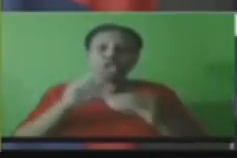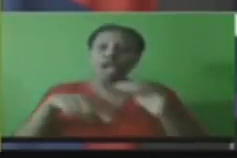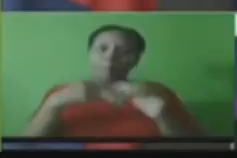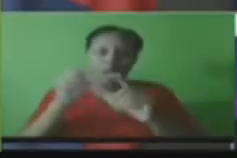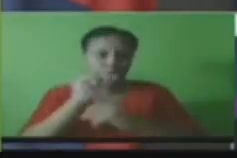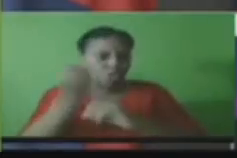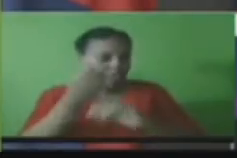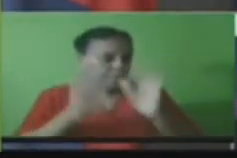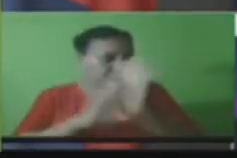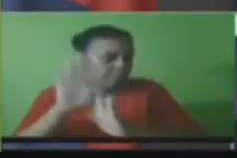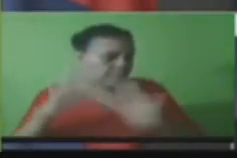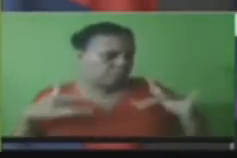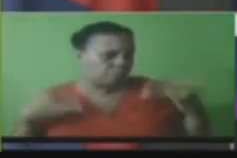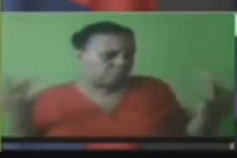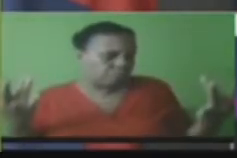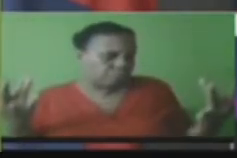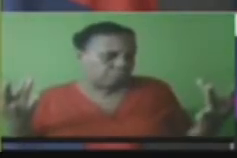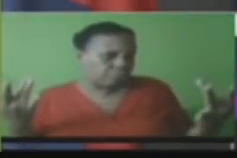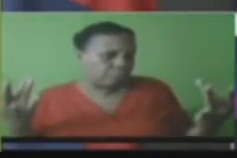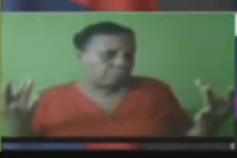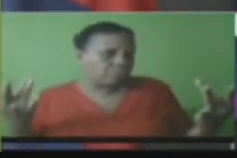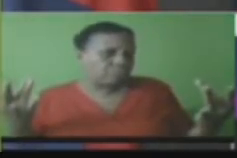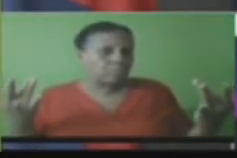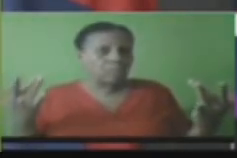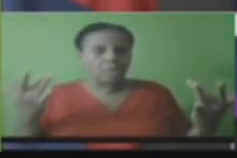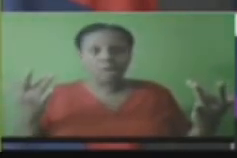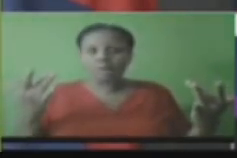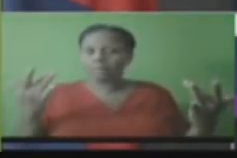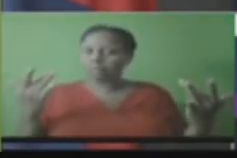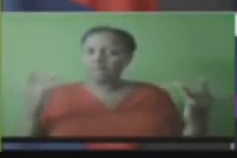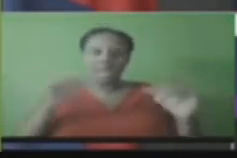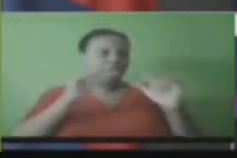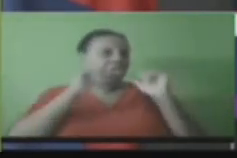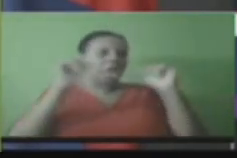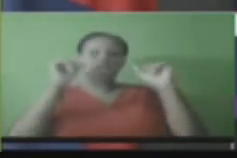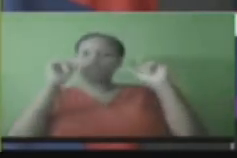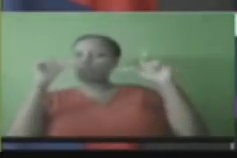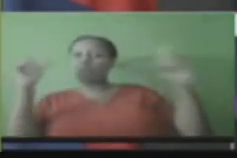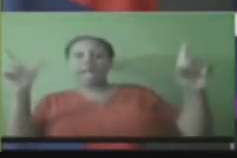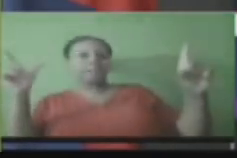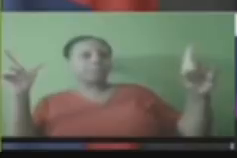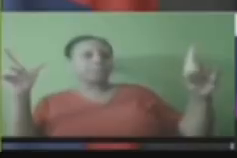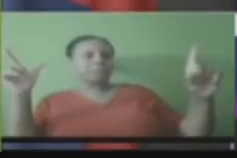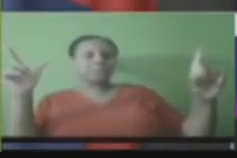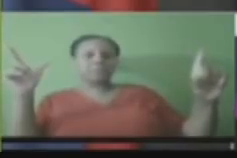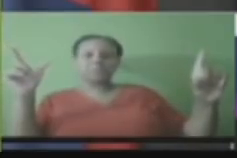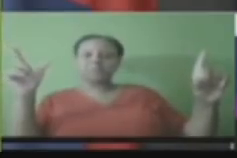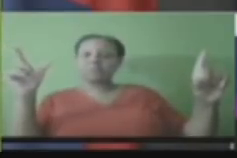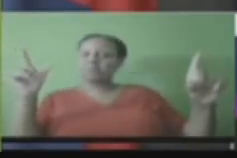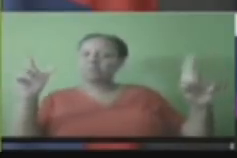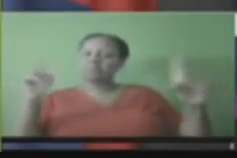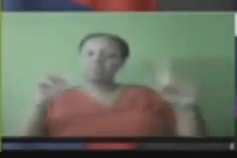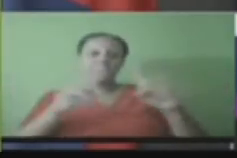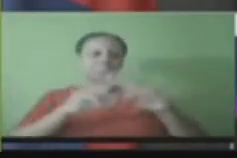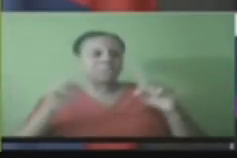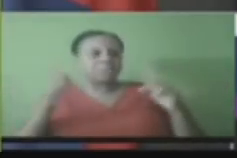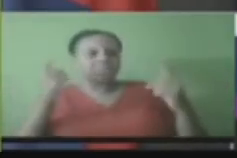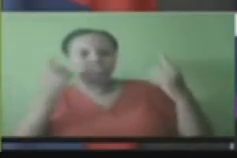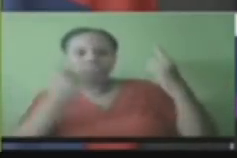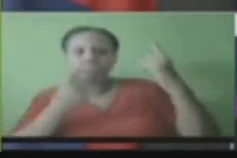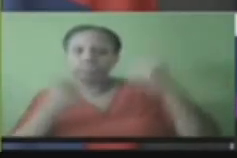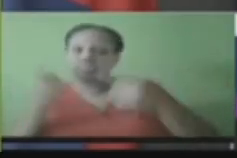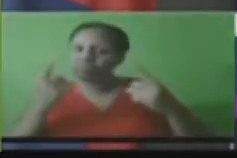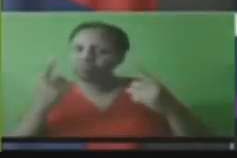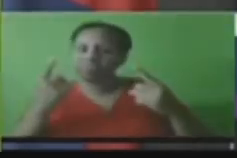it's not surprising, but it's worrisome. And we still don't have the full picture, so it's an